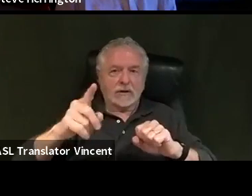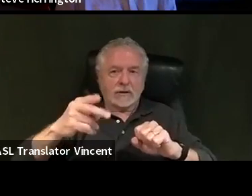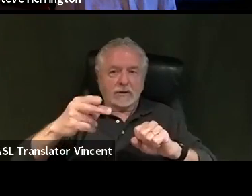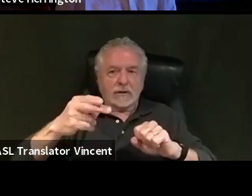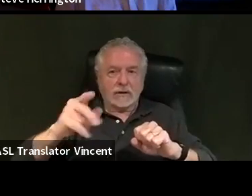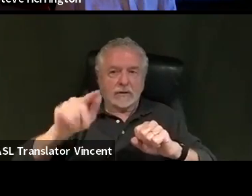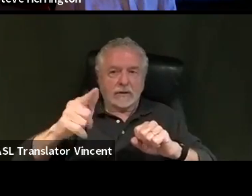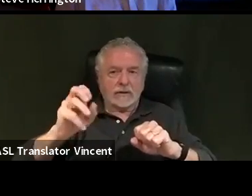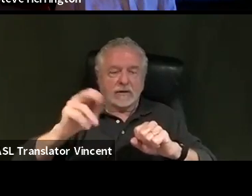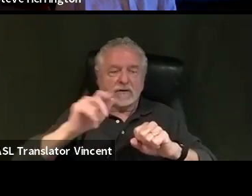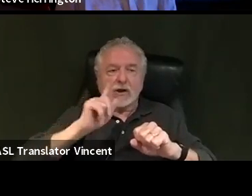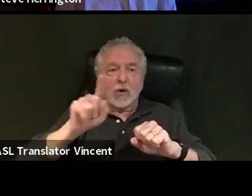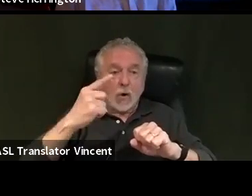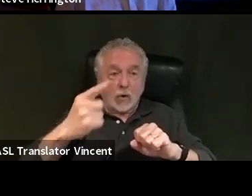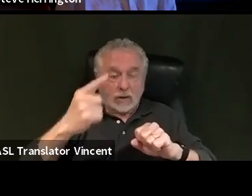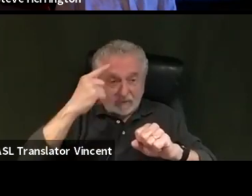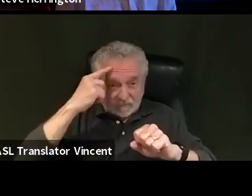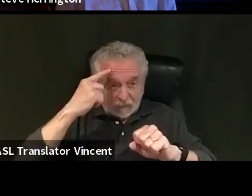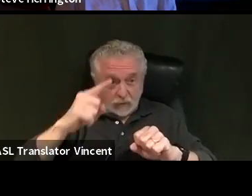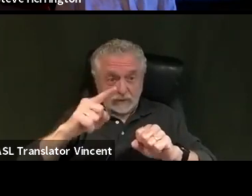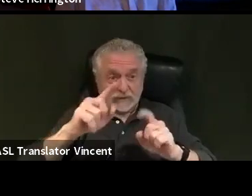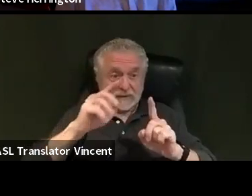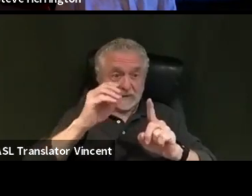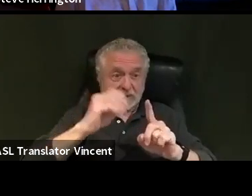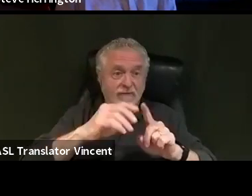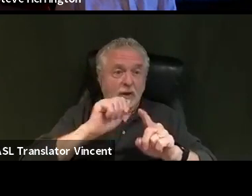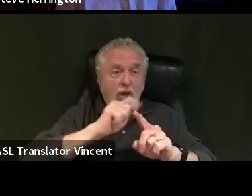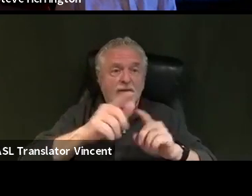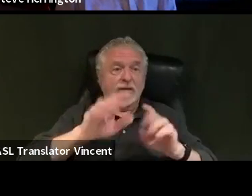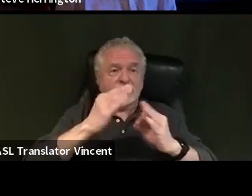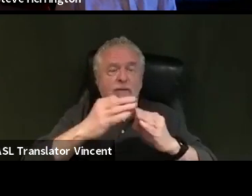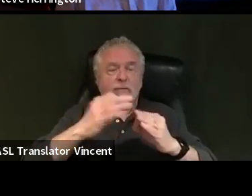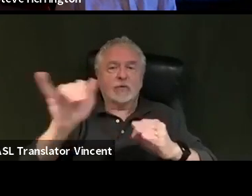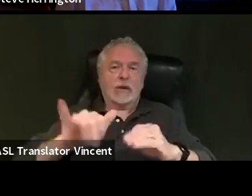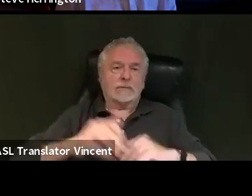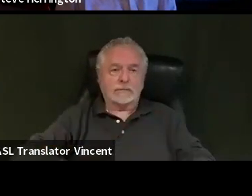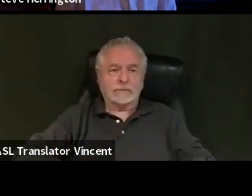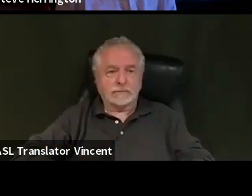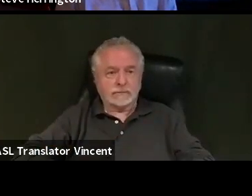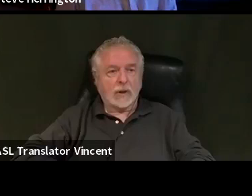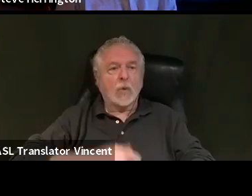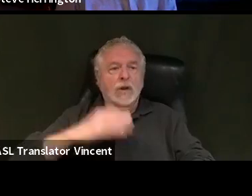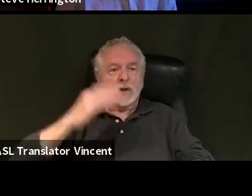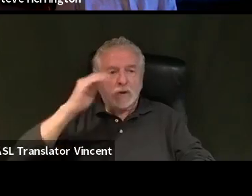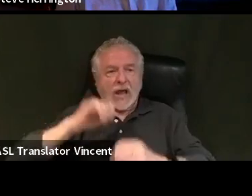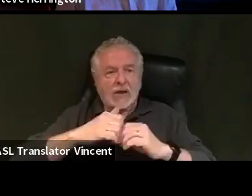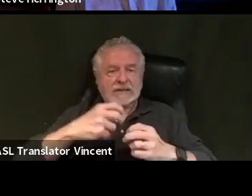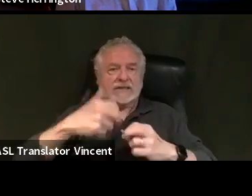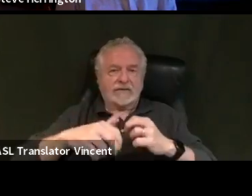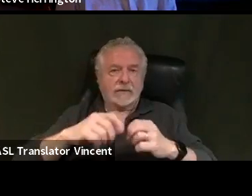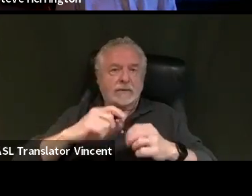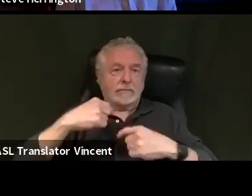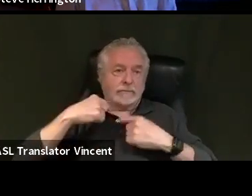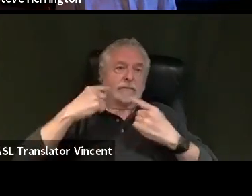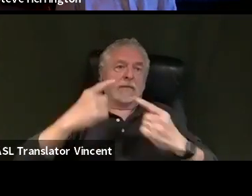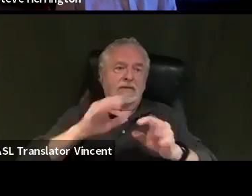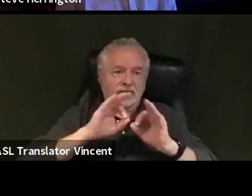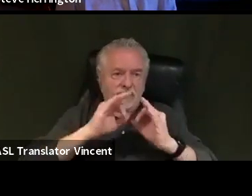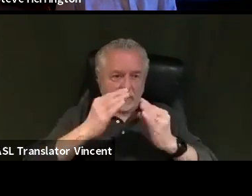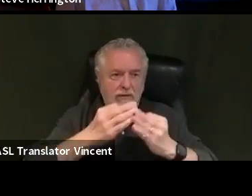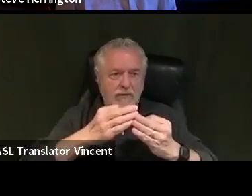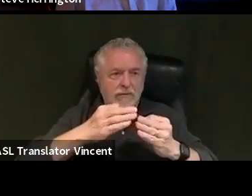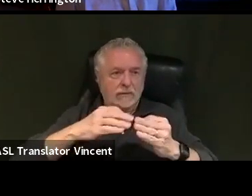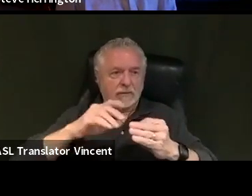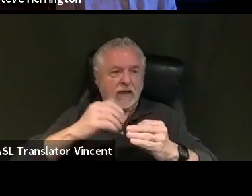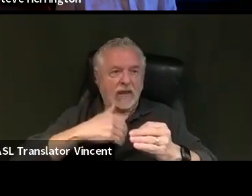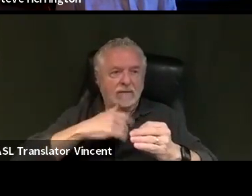mentioned earlier, it's not only for the teen, it's for the rest of the family as well. So we know how difficult it has been for families